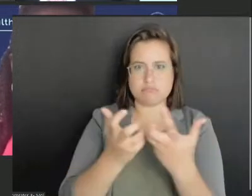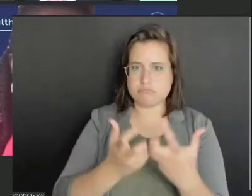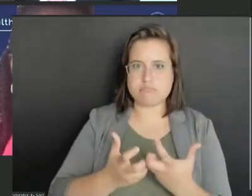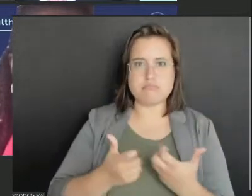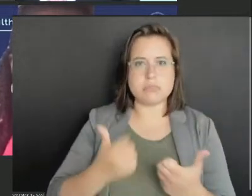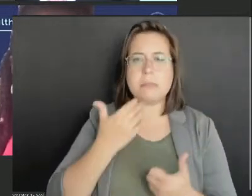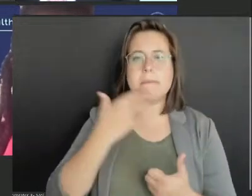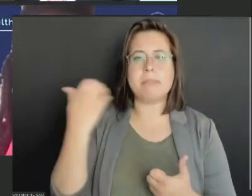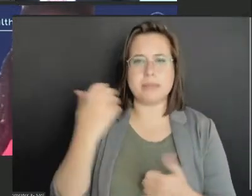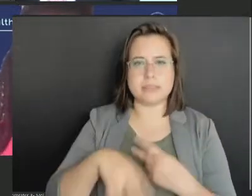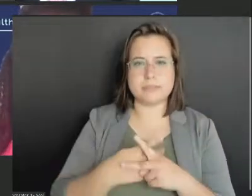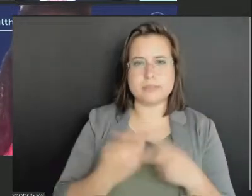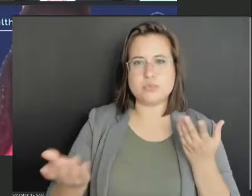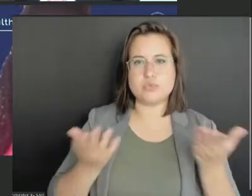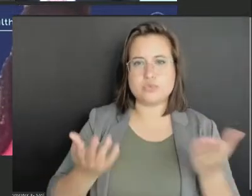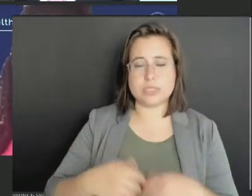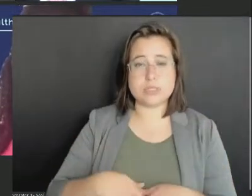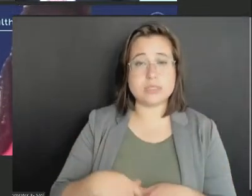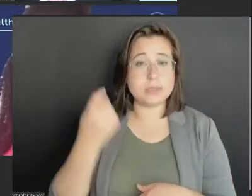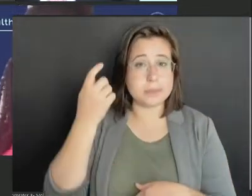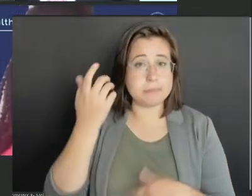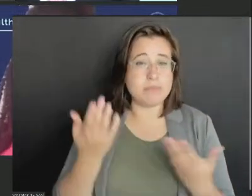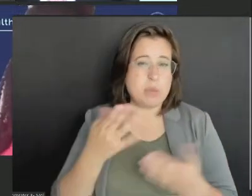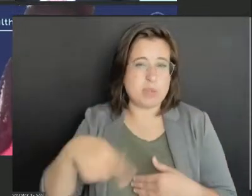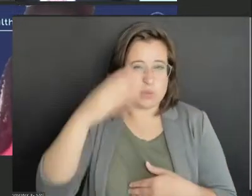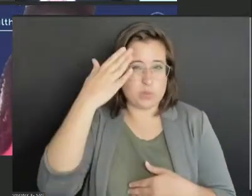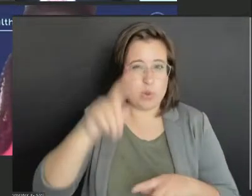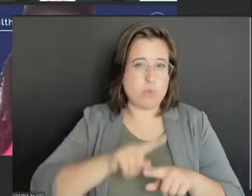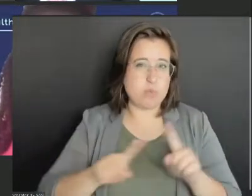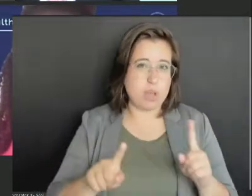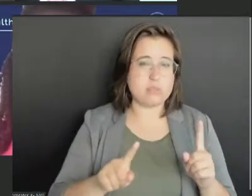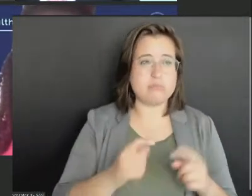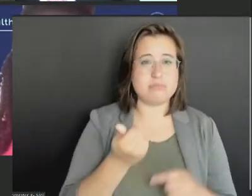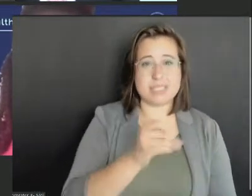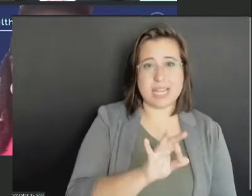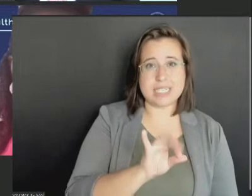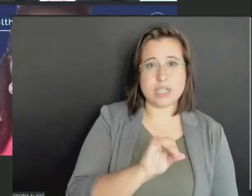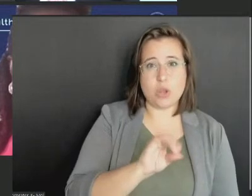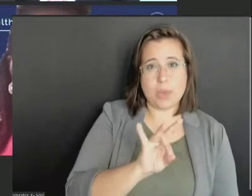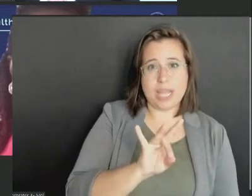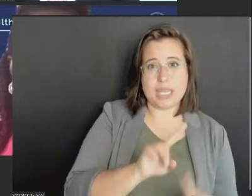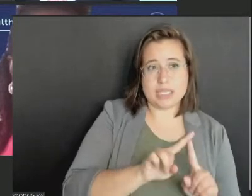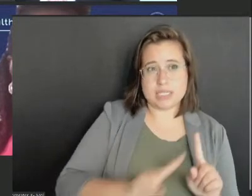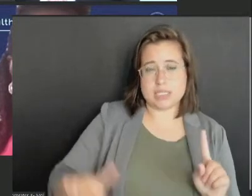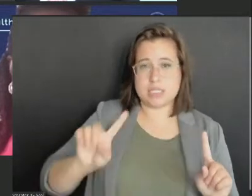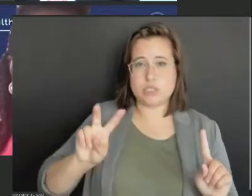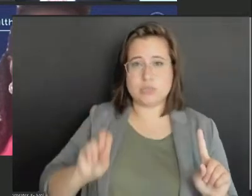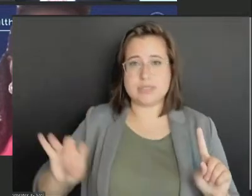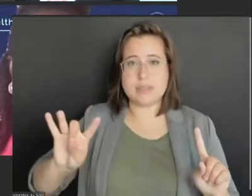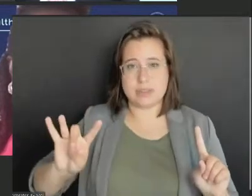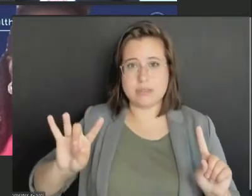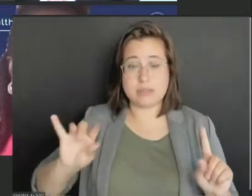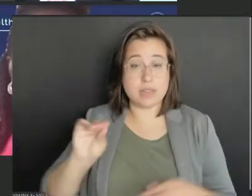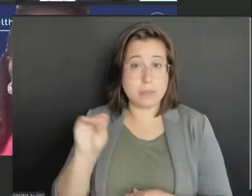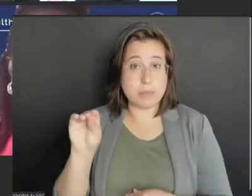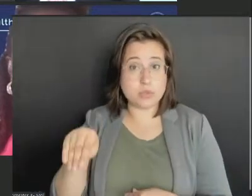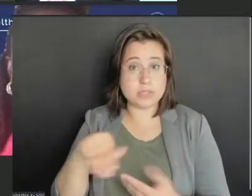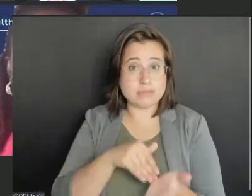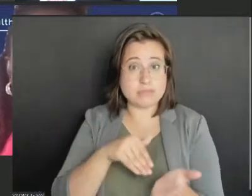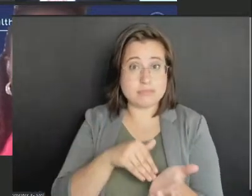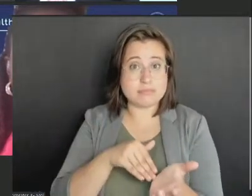may not know this, but between 1908 and 2008, the percent of physicians who were Black in our country never exceeded